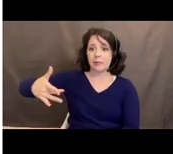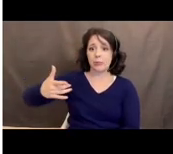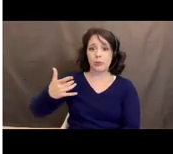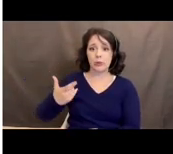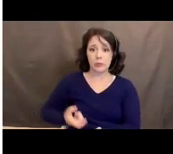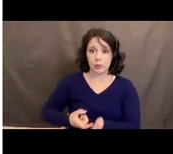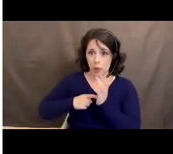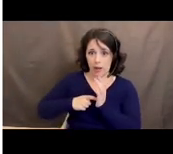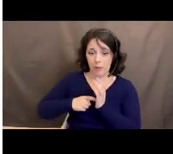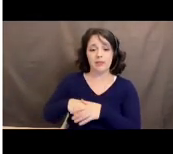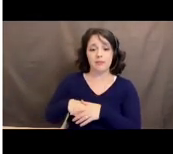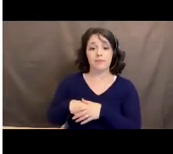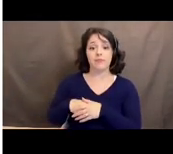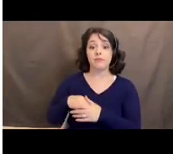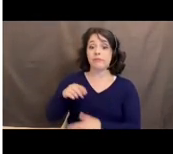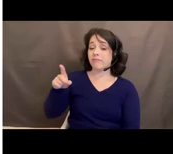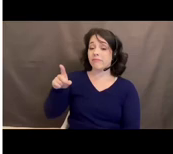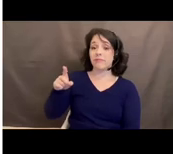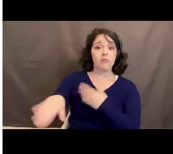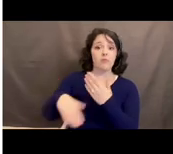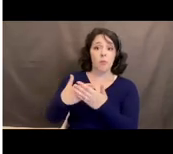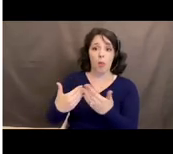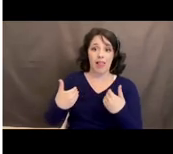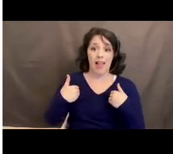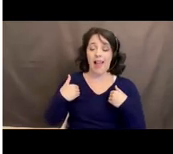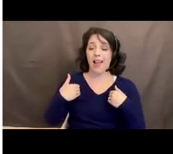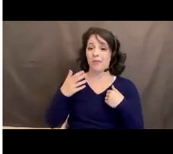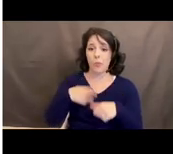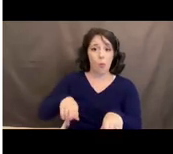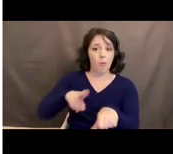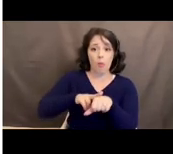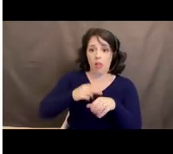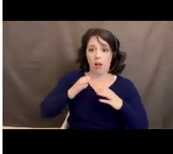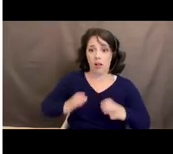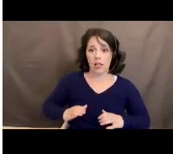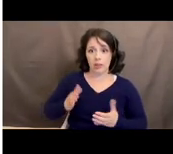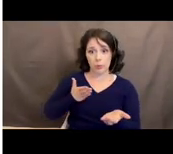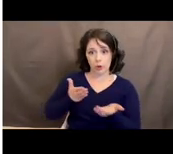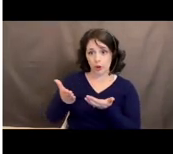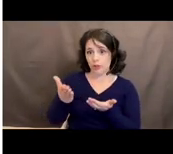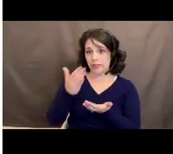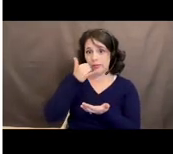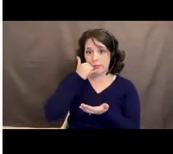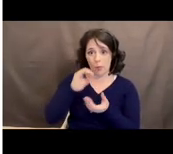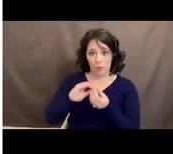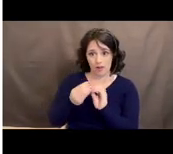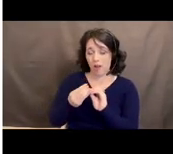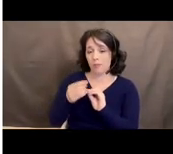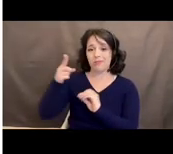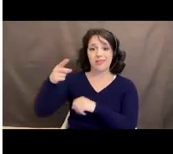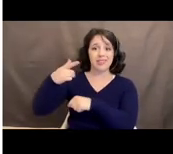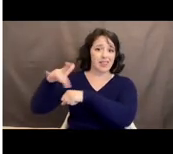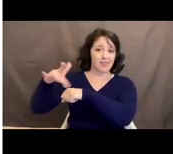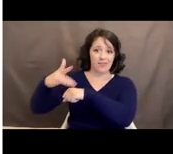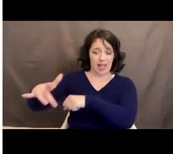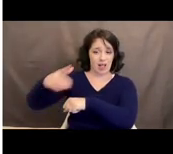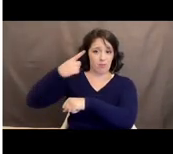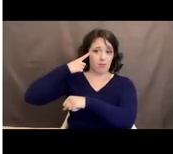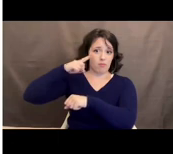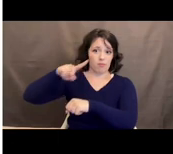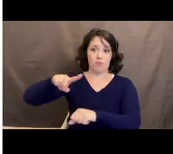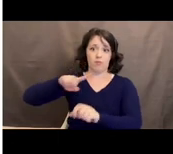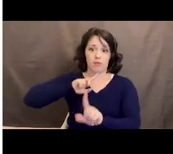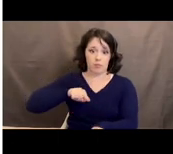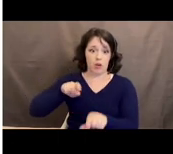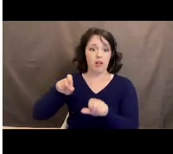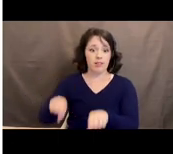have customer service numbers and are available to answer additional questions that you